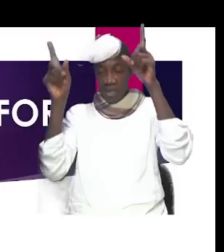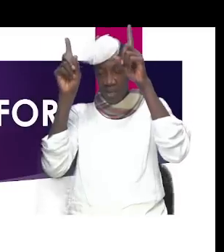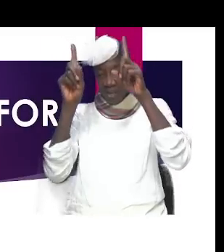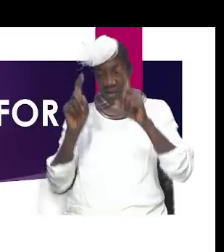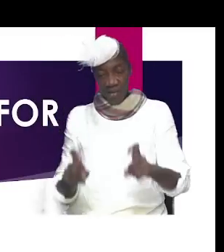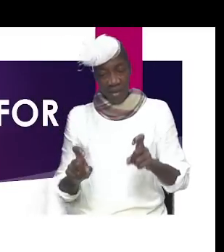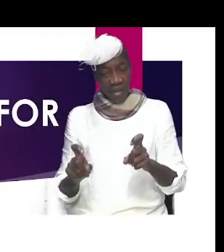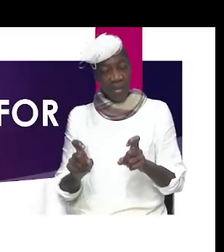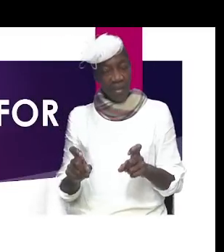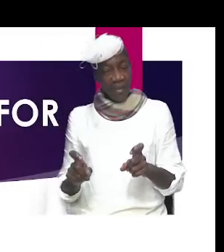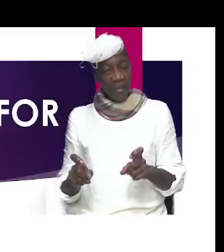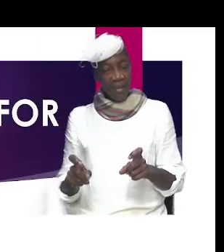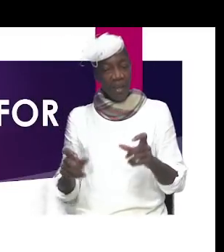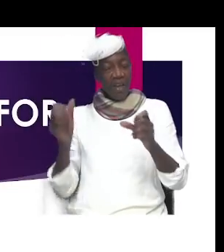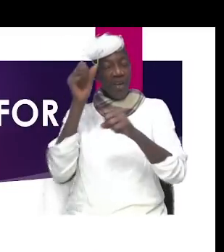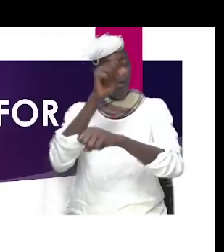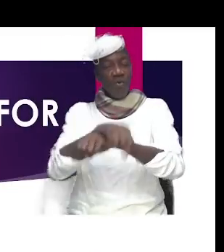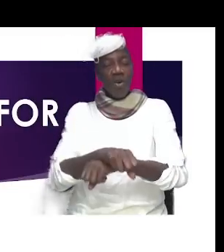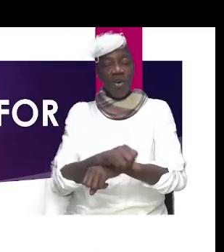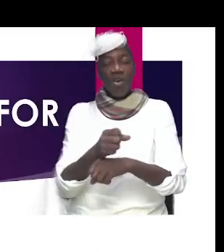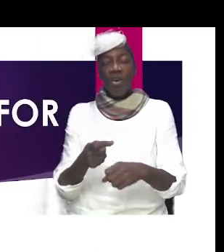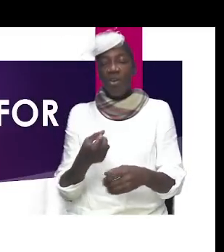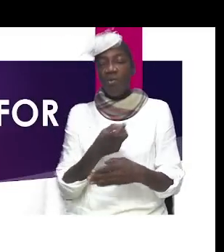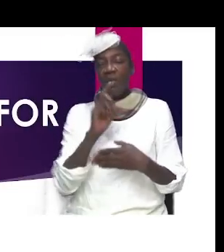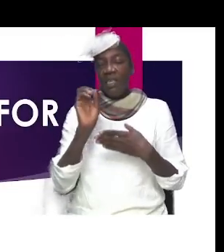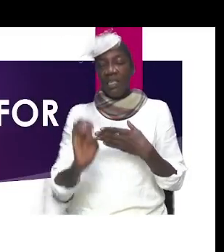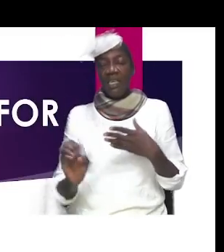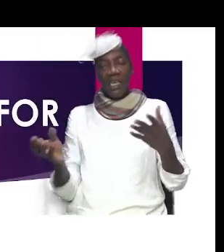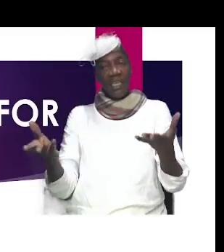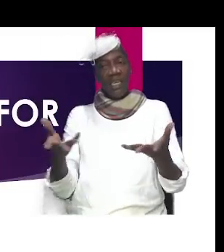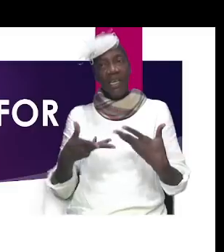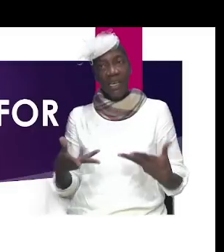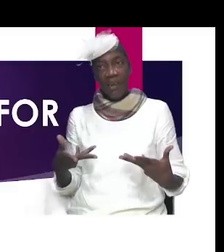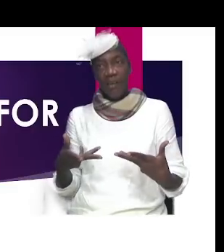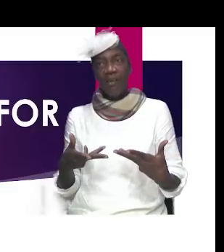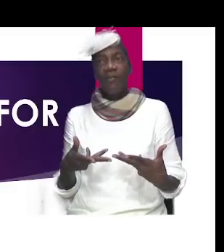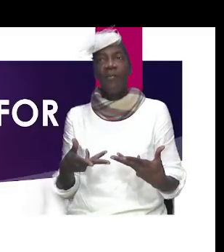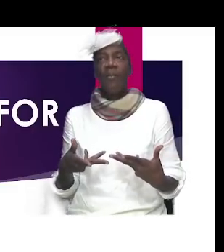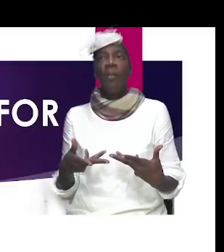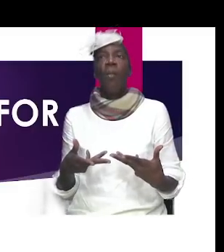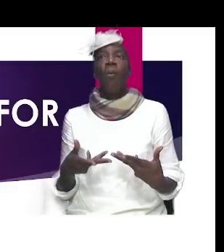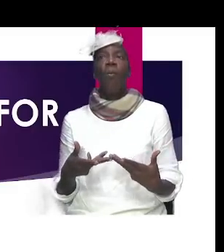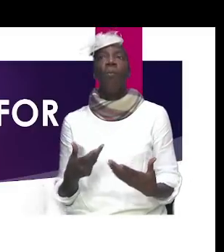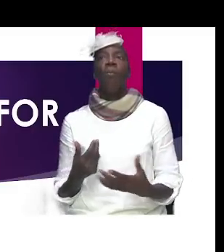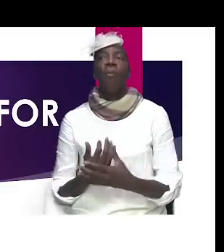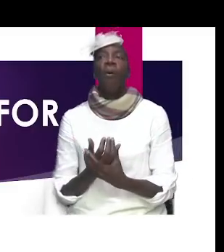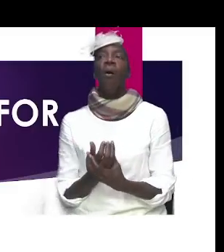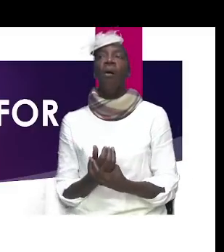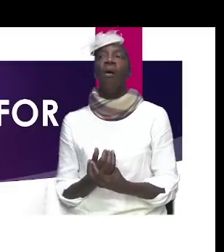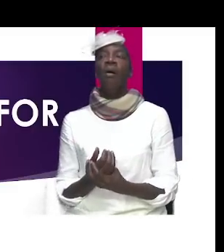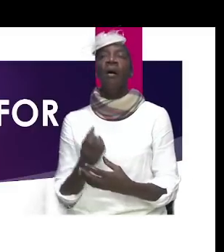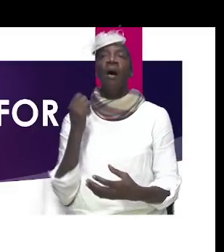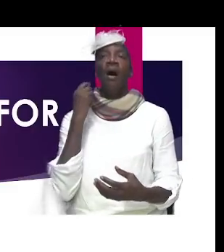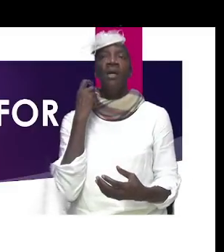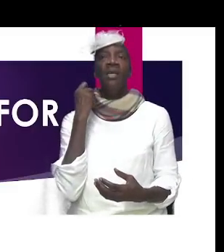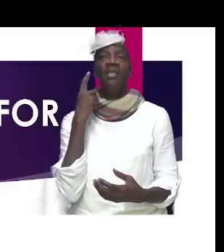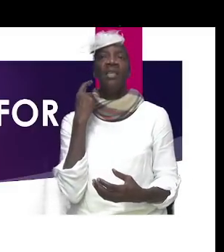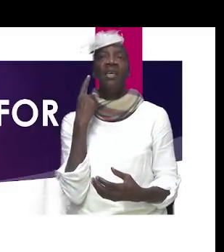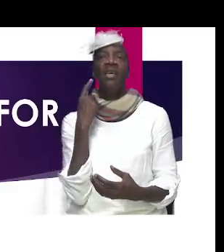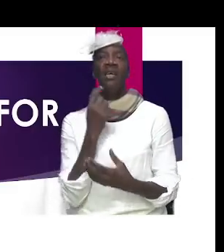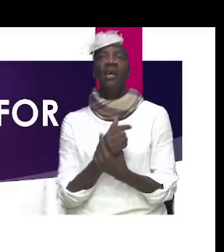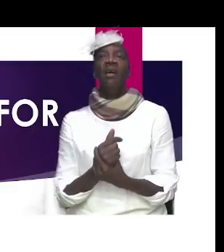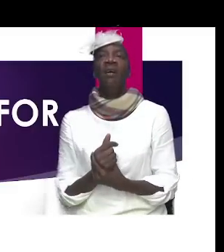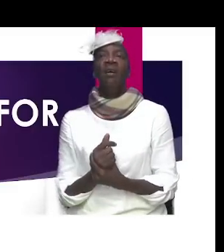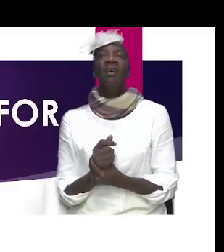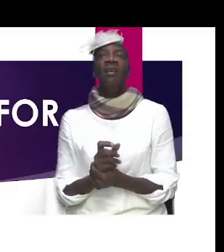that we did here. And it is very important, saints of God, that we understand that. Now, having said that and given